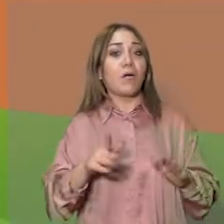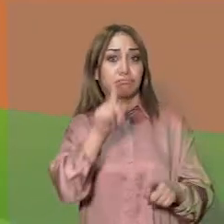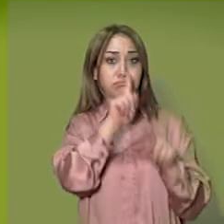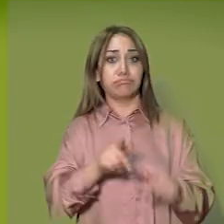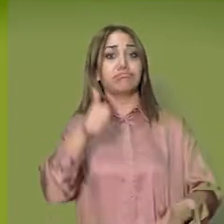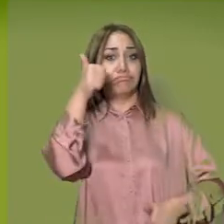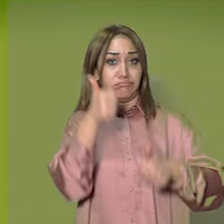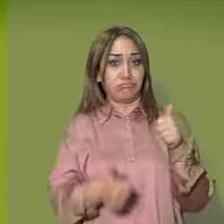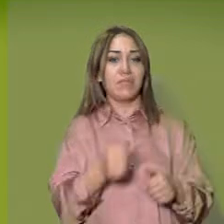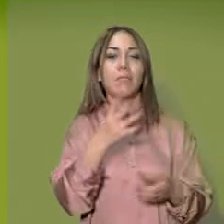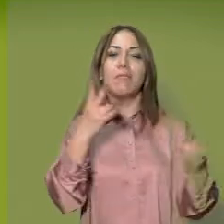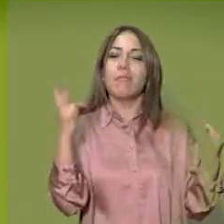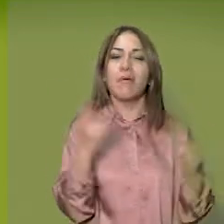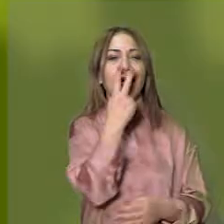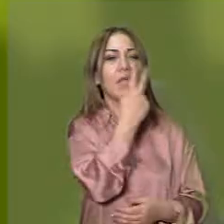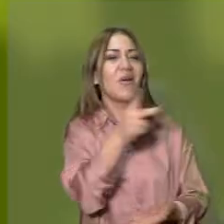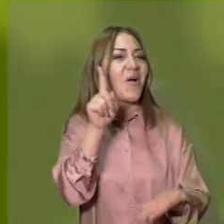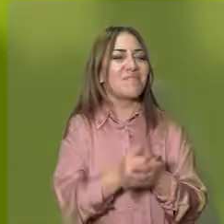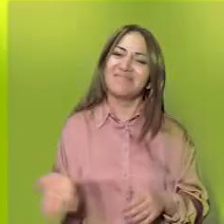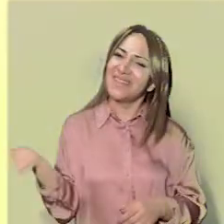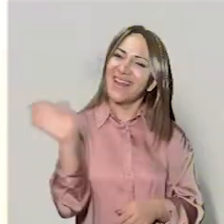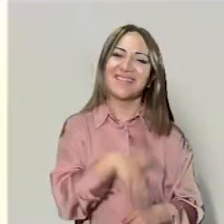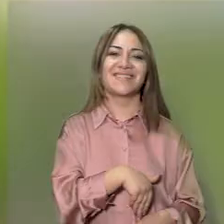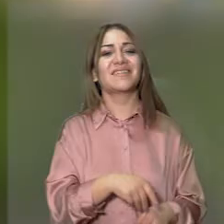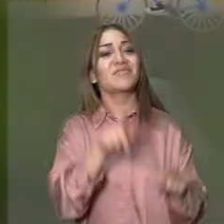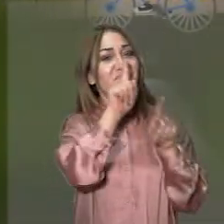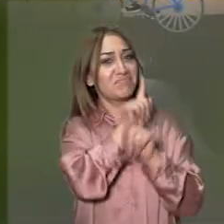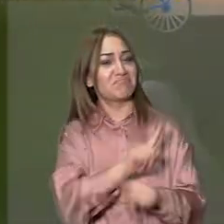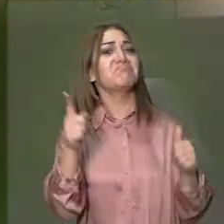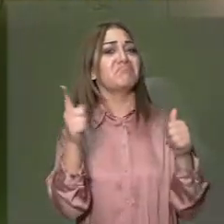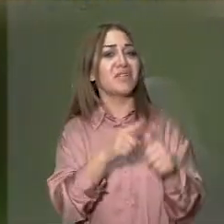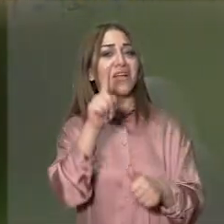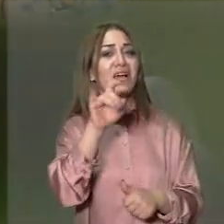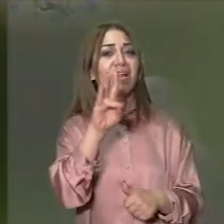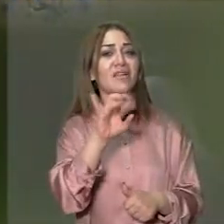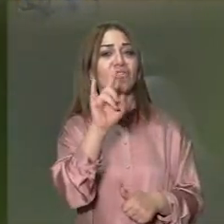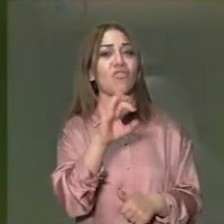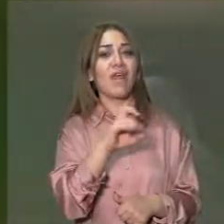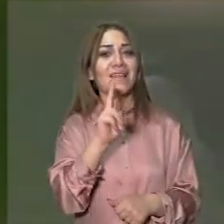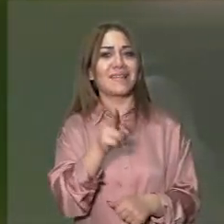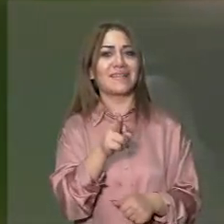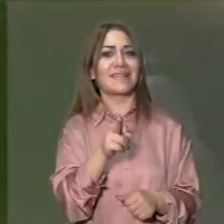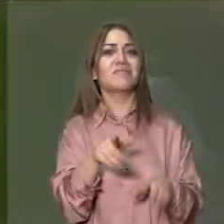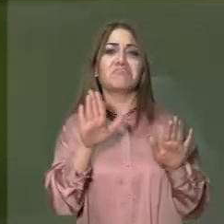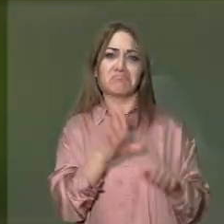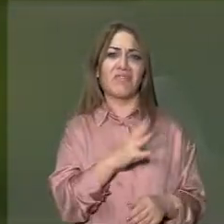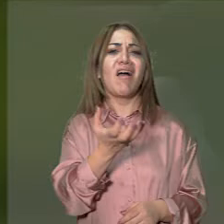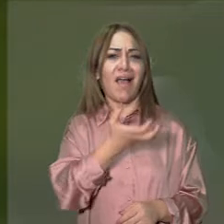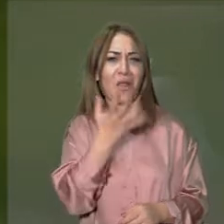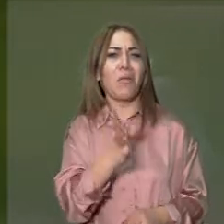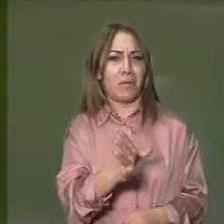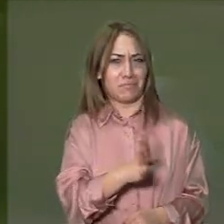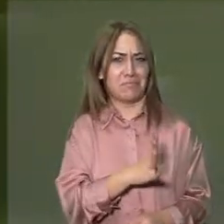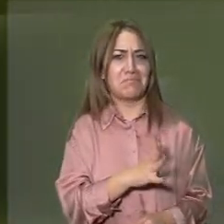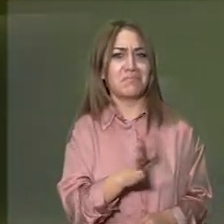also a museum? We have to go see it. Let's go. Kndzoresk? It's a strange name, I must say. Well, Kndzor is